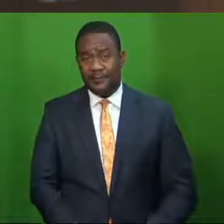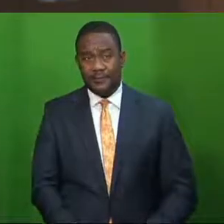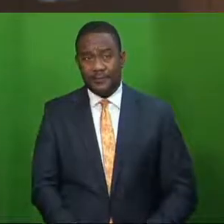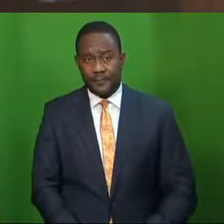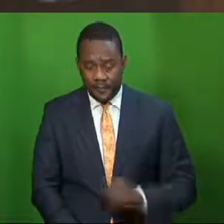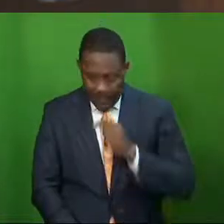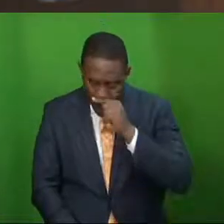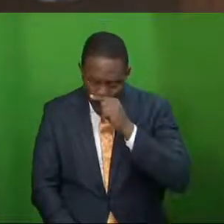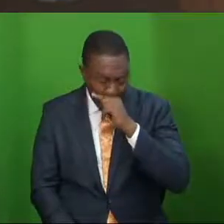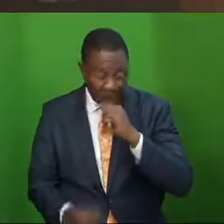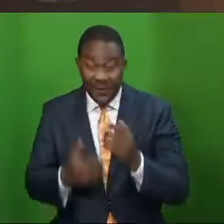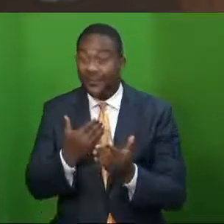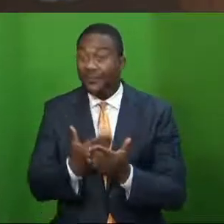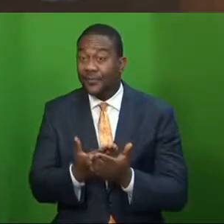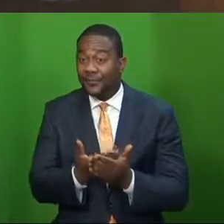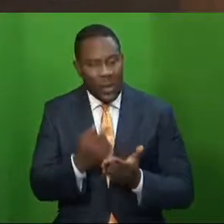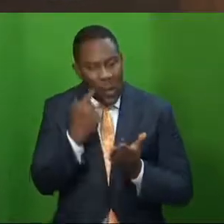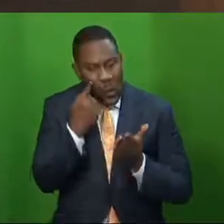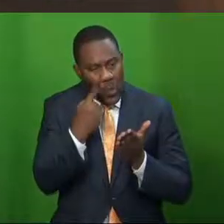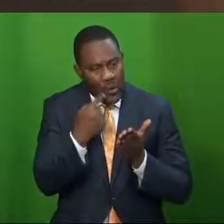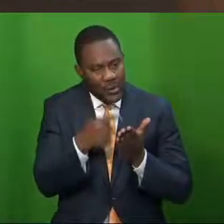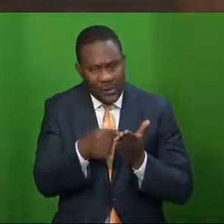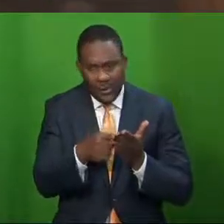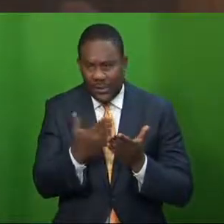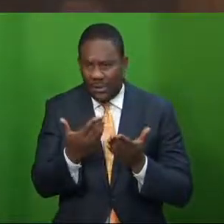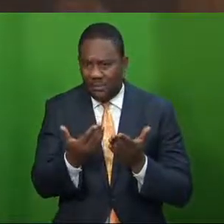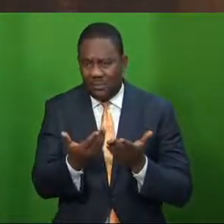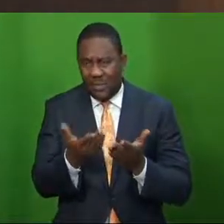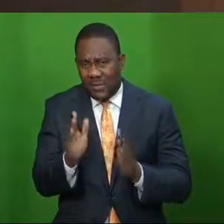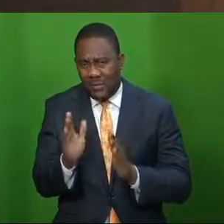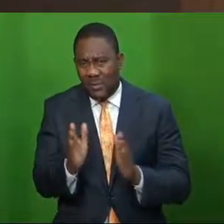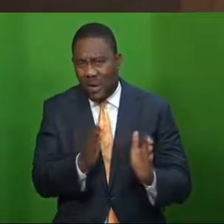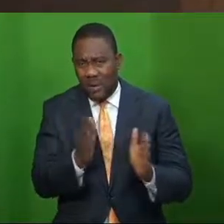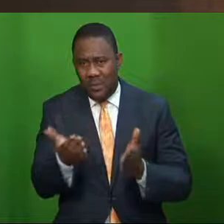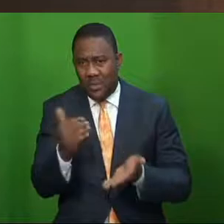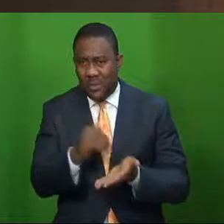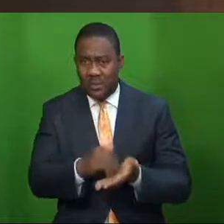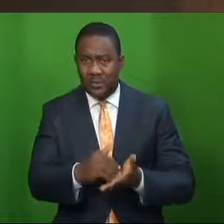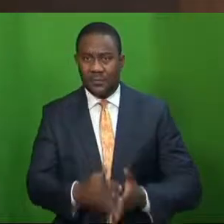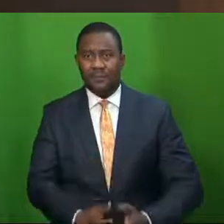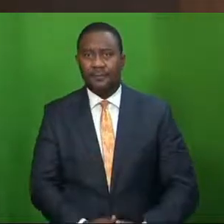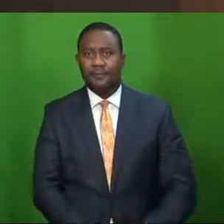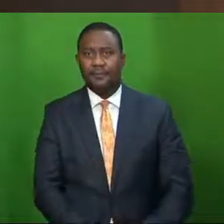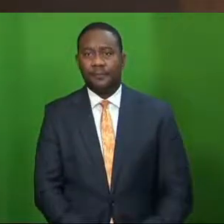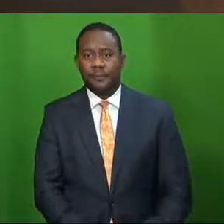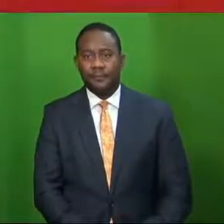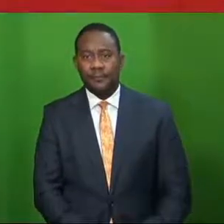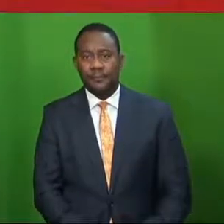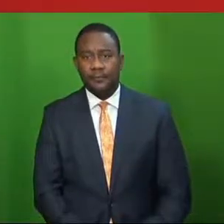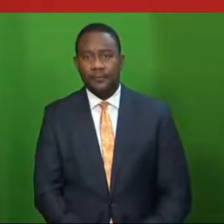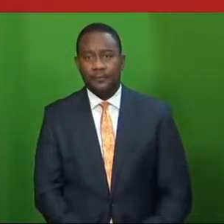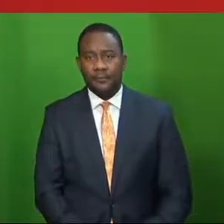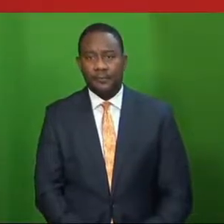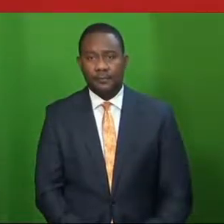Honourable Speaker that they relook at it for us. Thank you, Mr. Speaker.